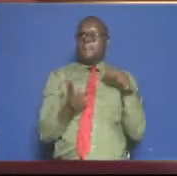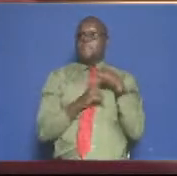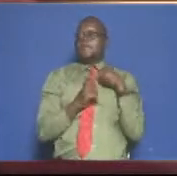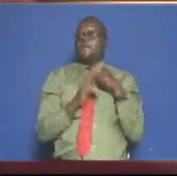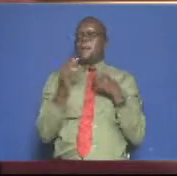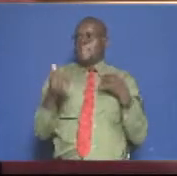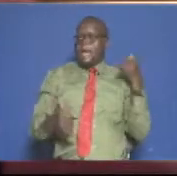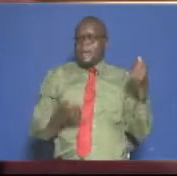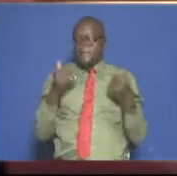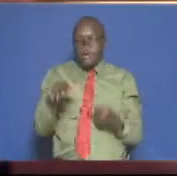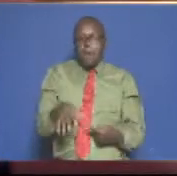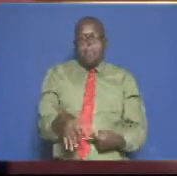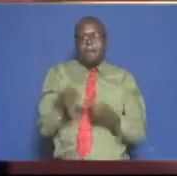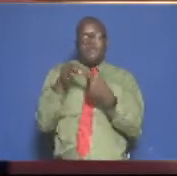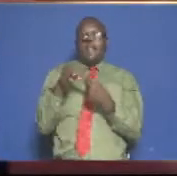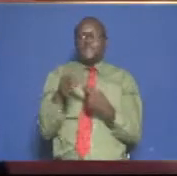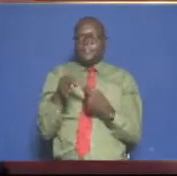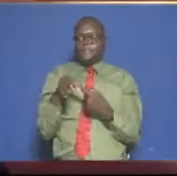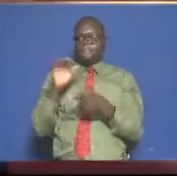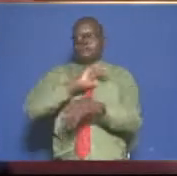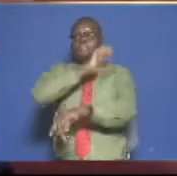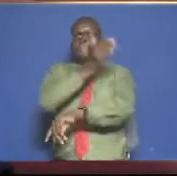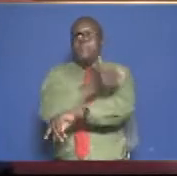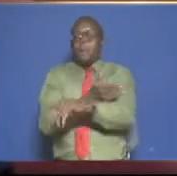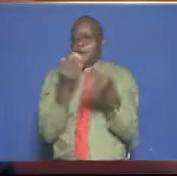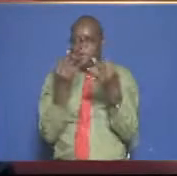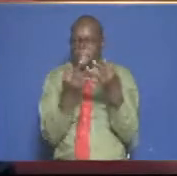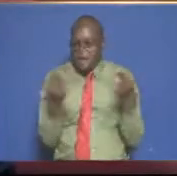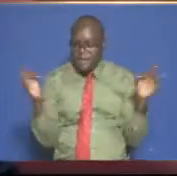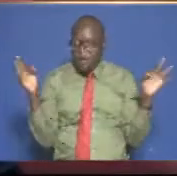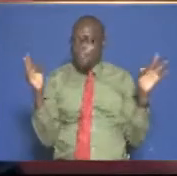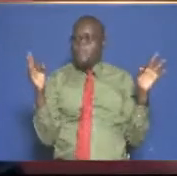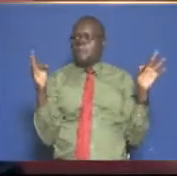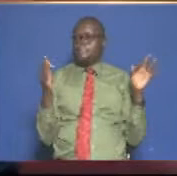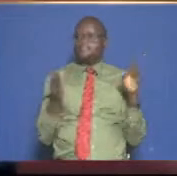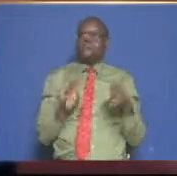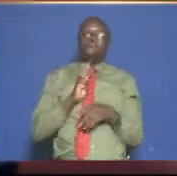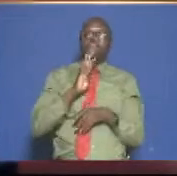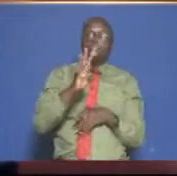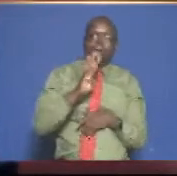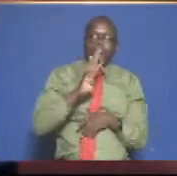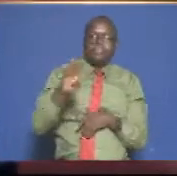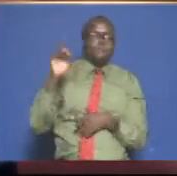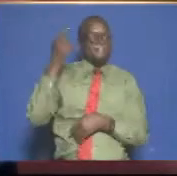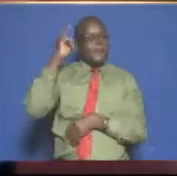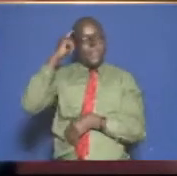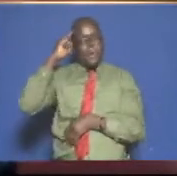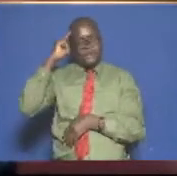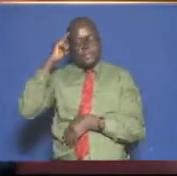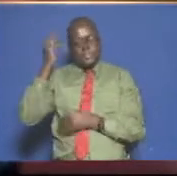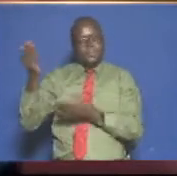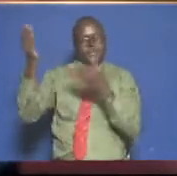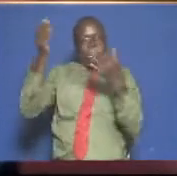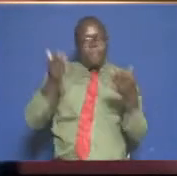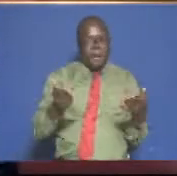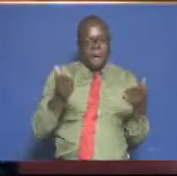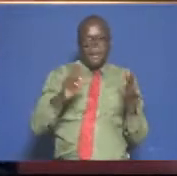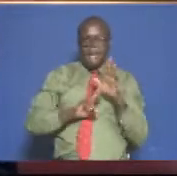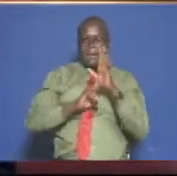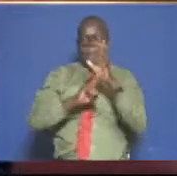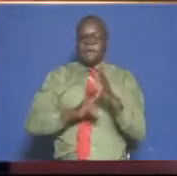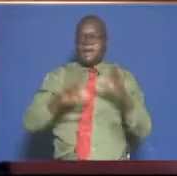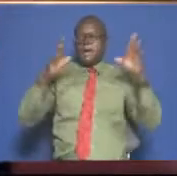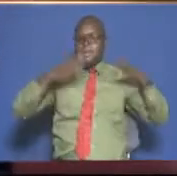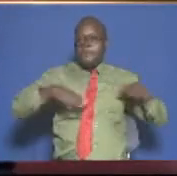enjoy privilege, powers, and freedom of expression and thought to represent not only the people of Garissa